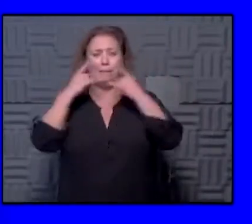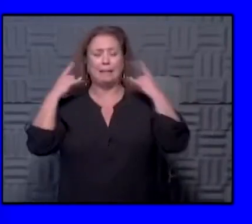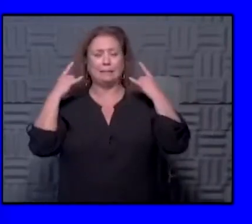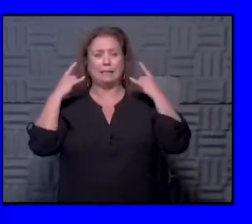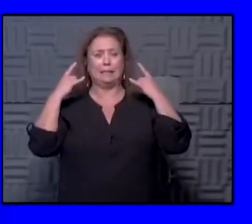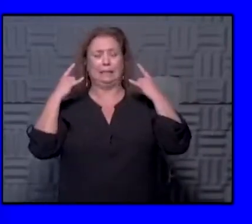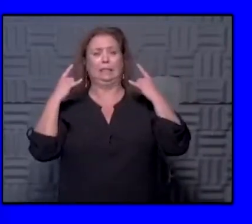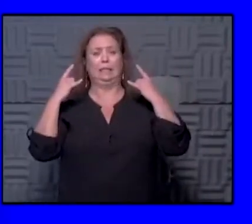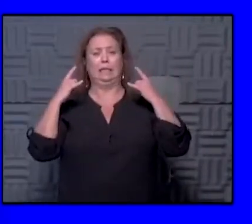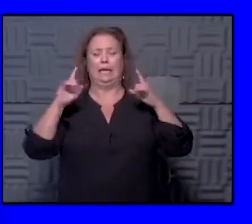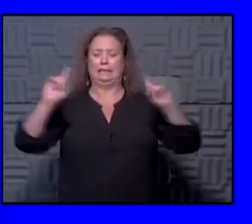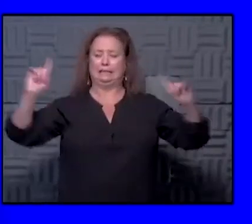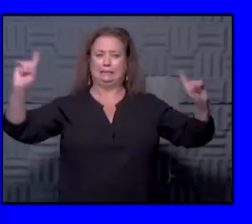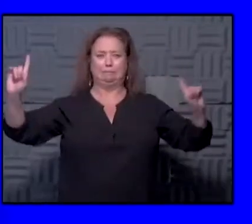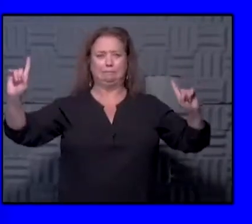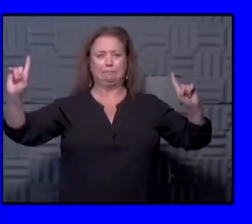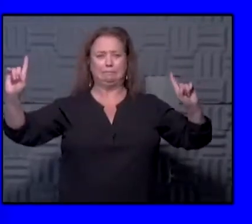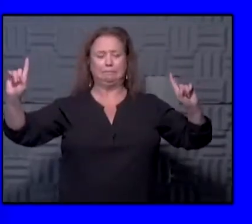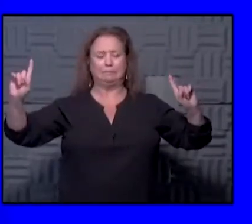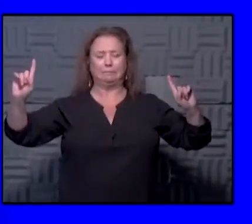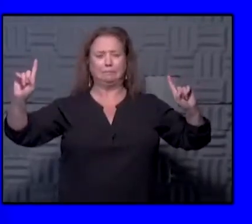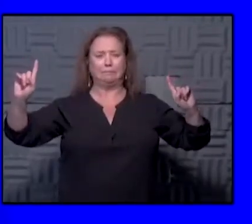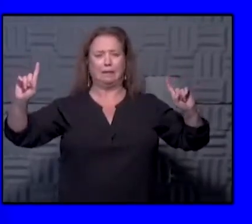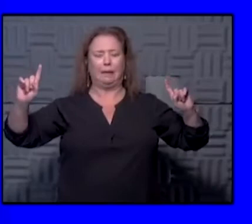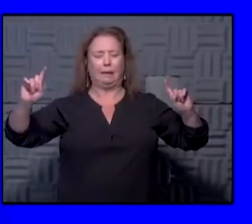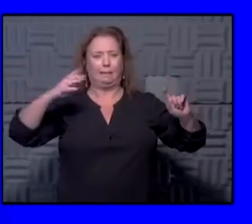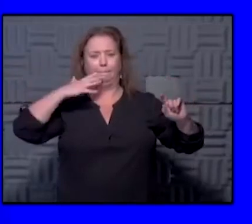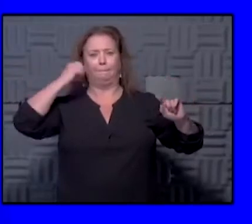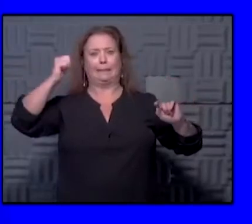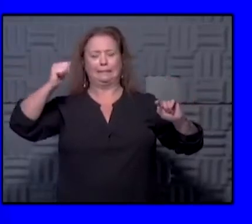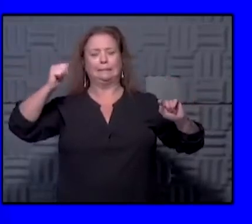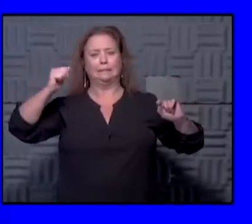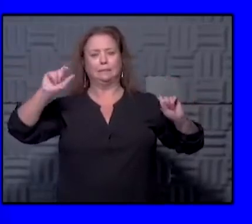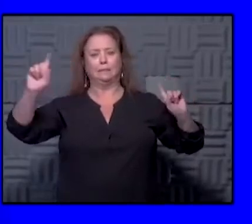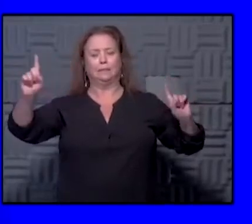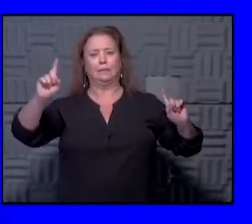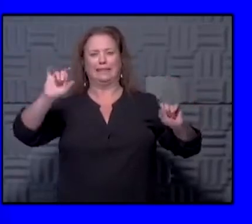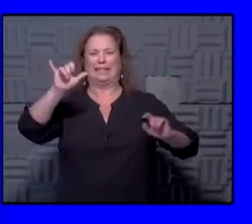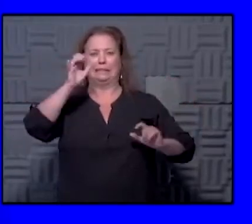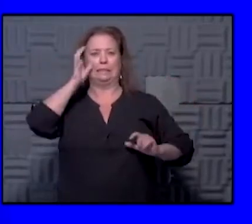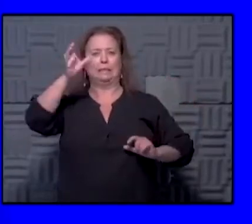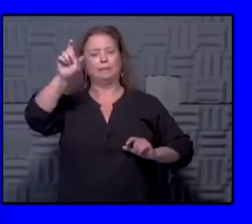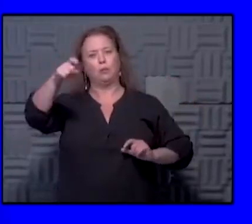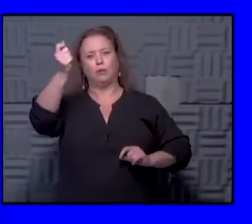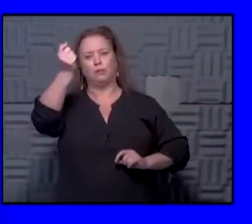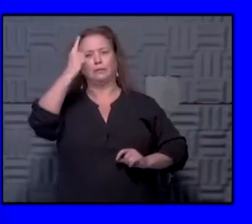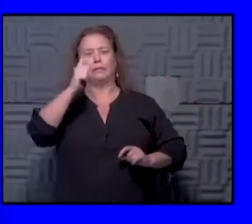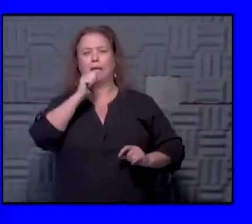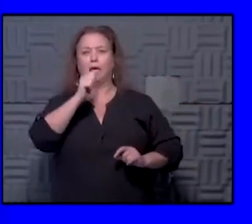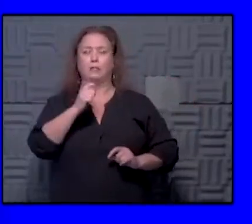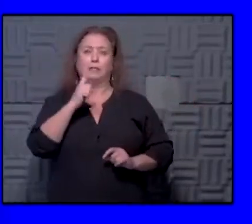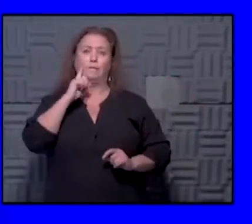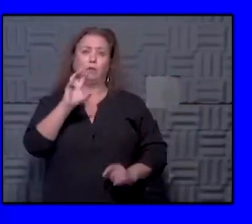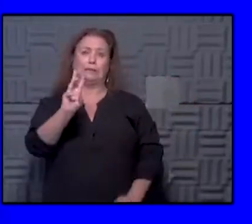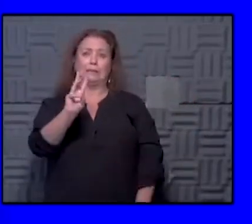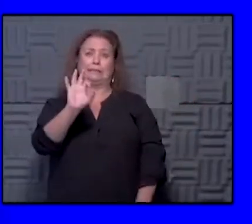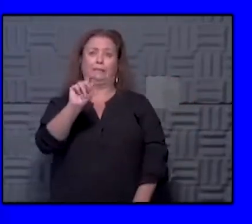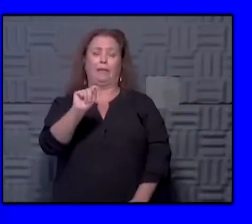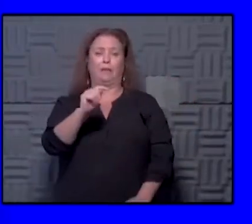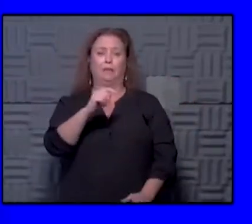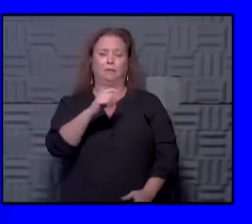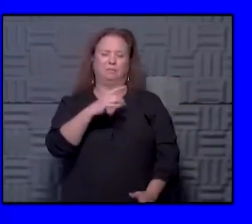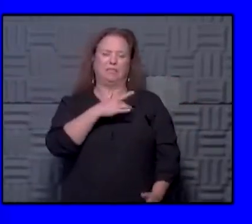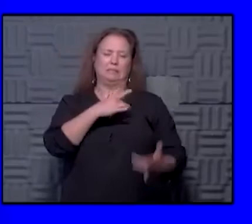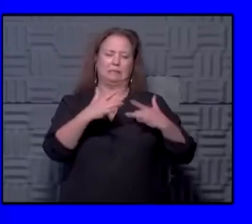and as far apart as you can be is going to be the broad concept that you need to understand. It's not just, if you're 6 feet away, just